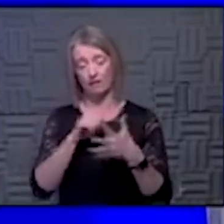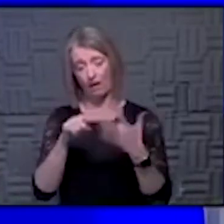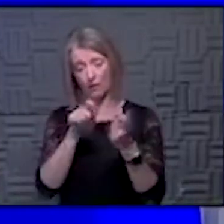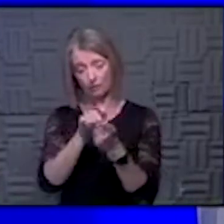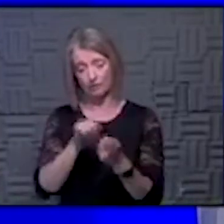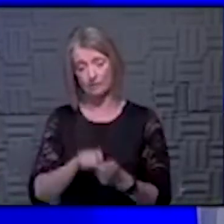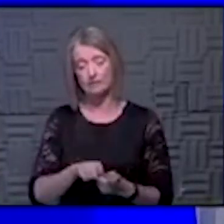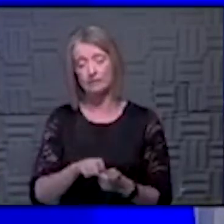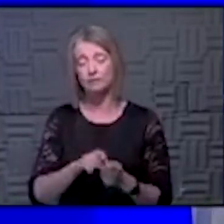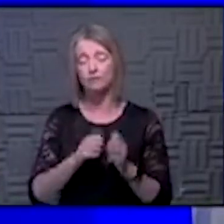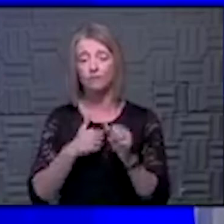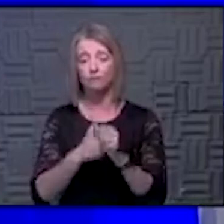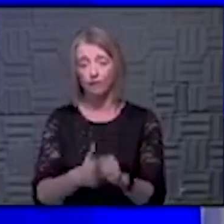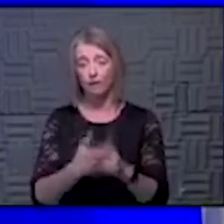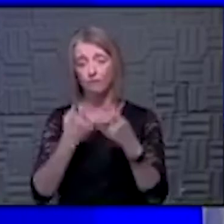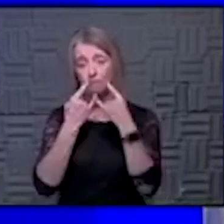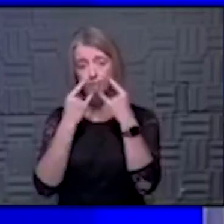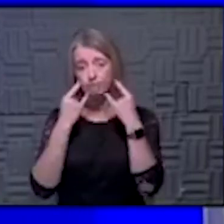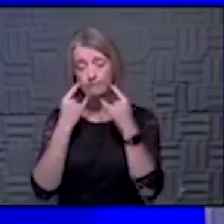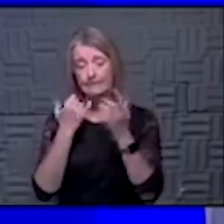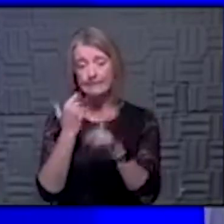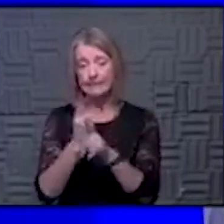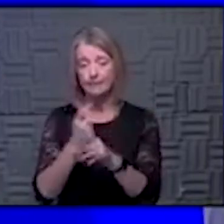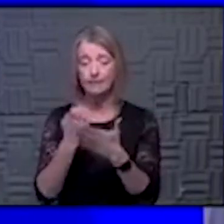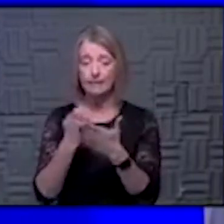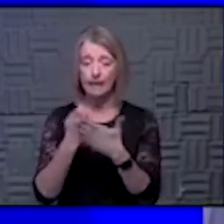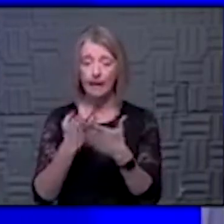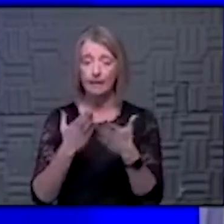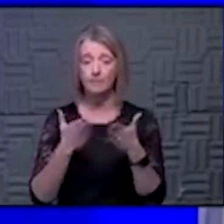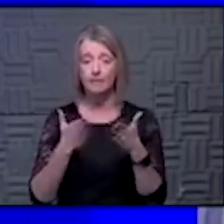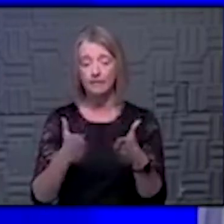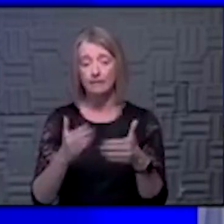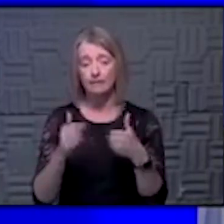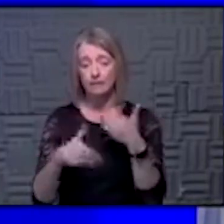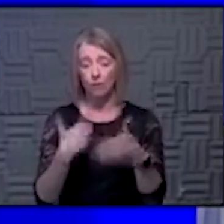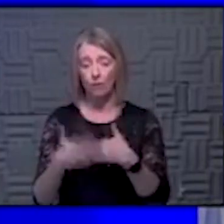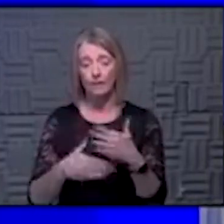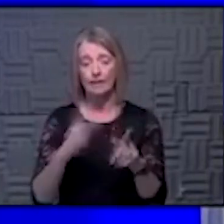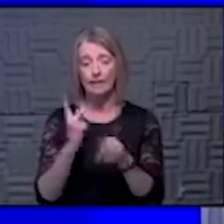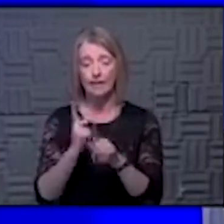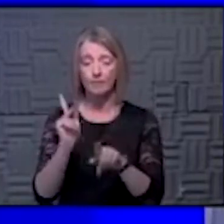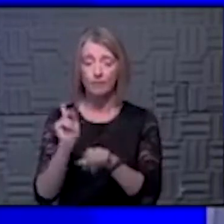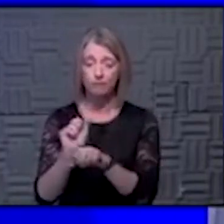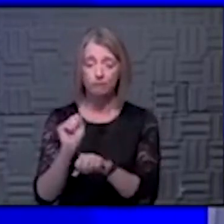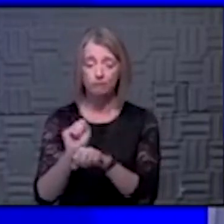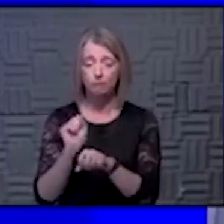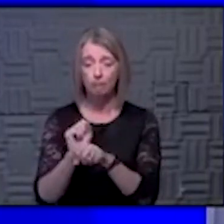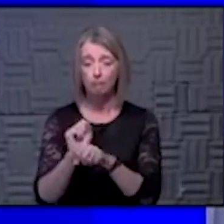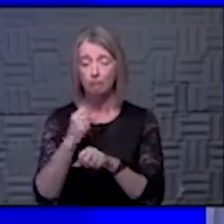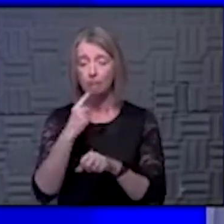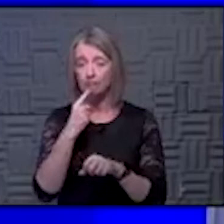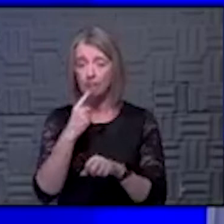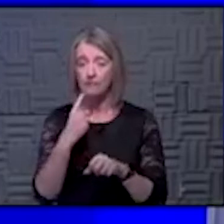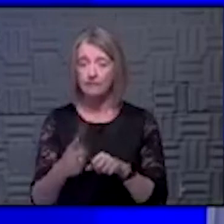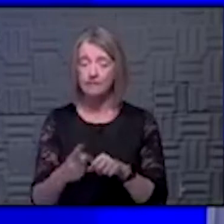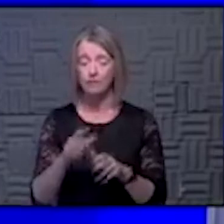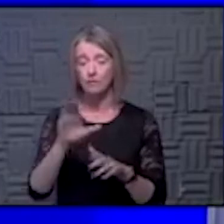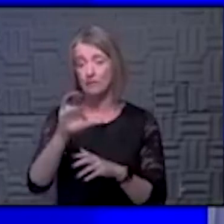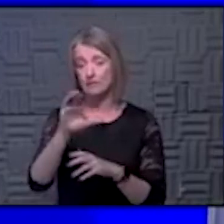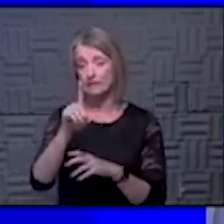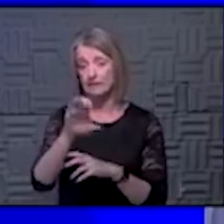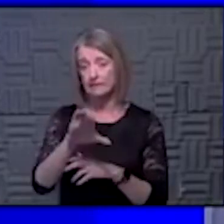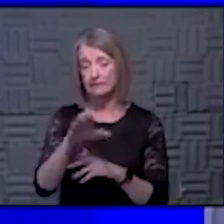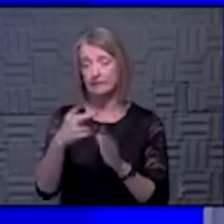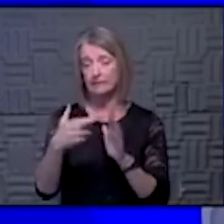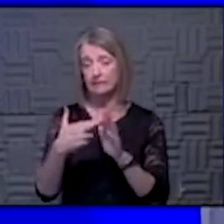of optimal public health guidance, keeping the economy going, keeping people in work, we can tell you what the optimal medical and public health guidance